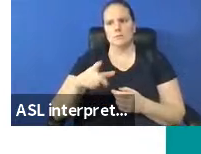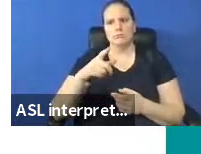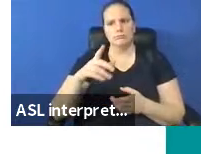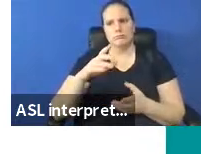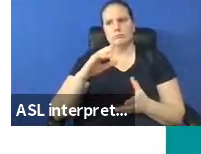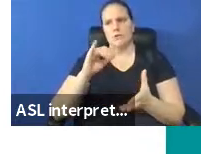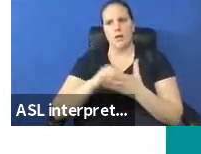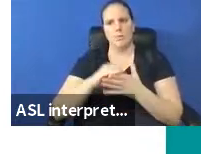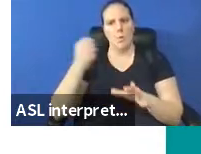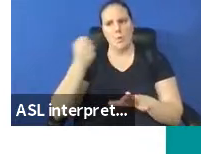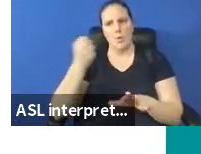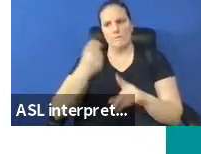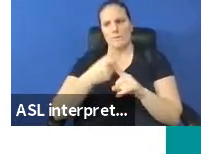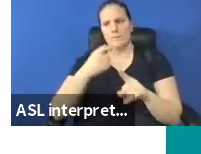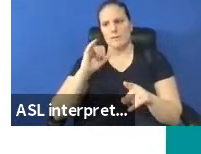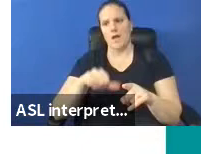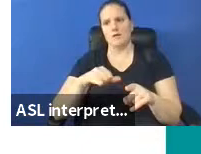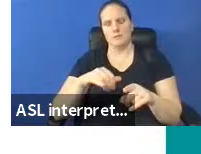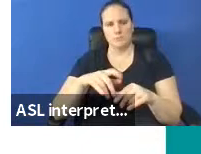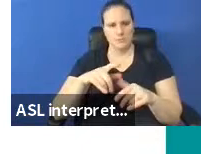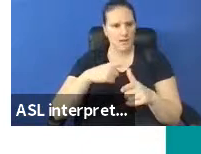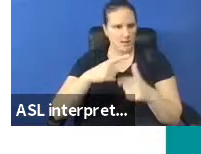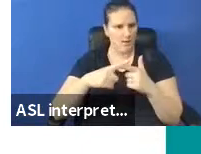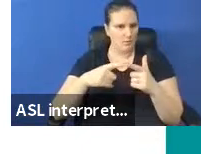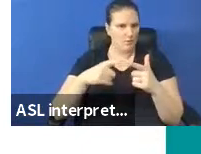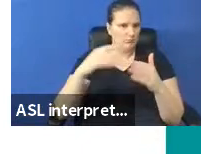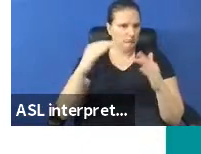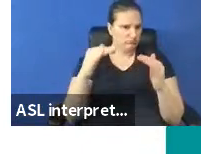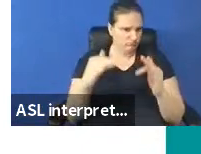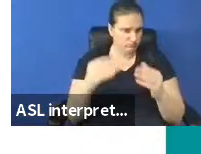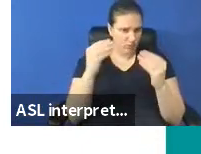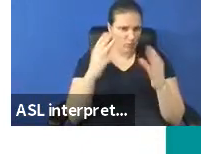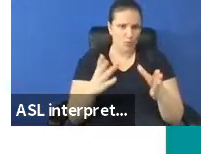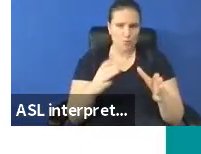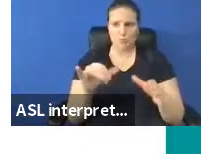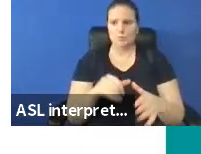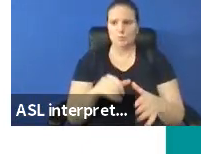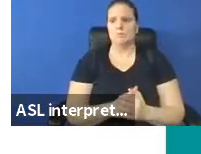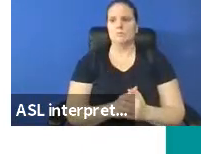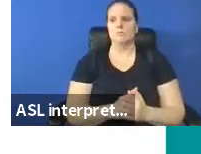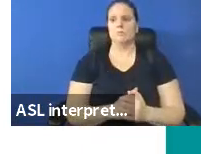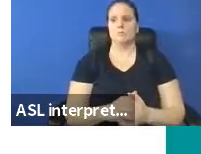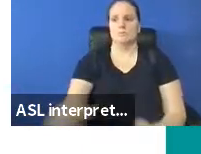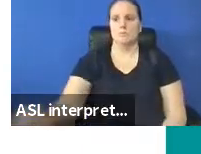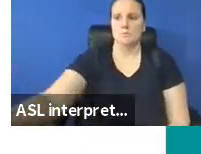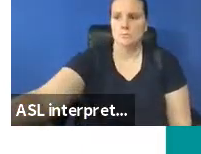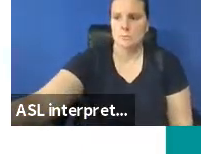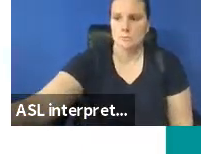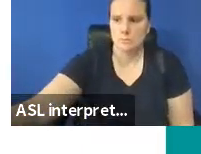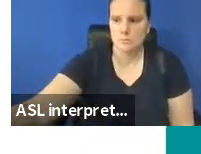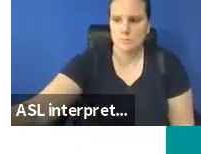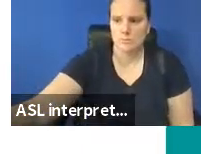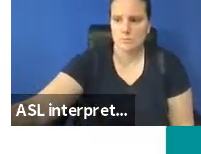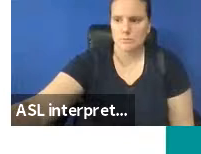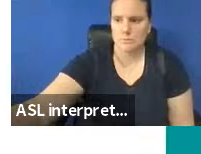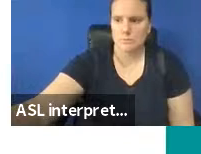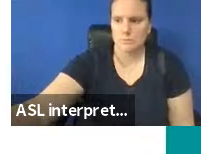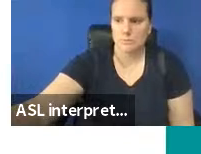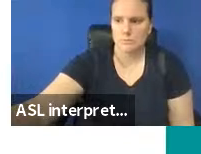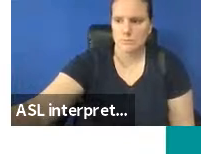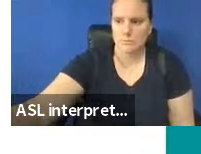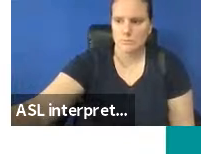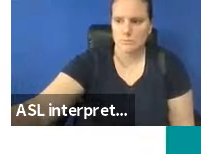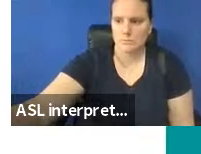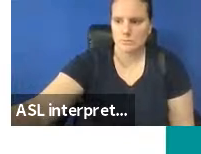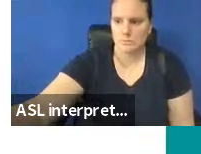we'll be ironing that out as well. Making it pretty. So